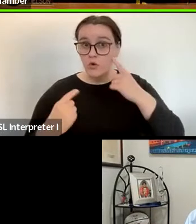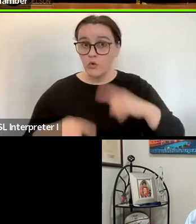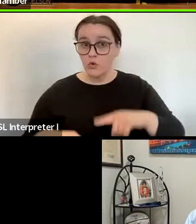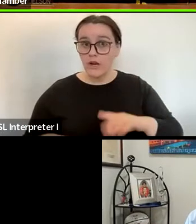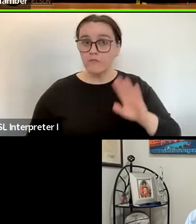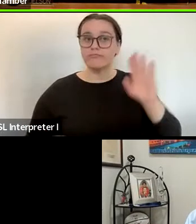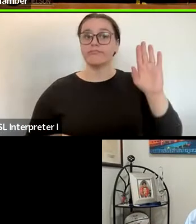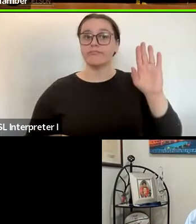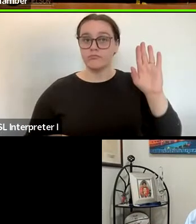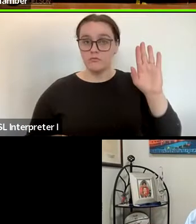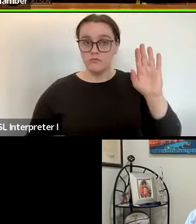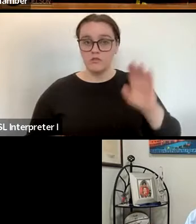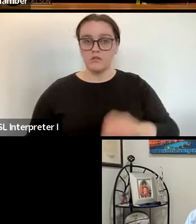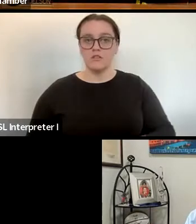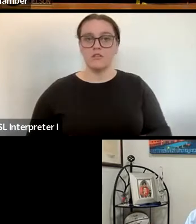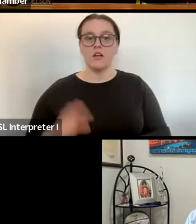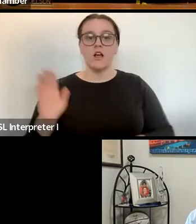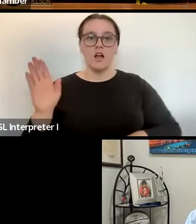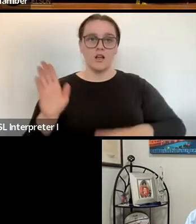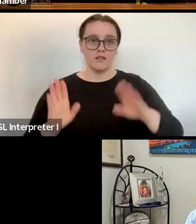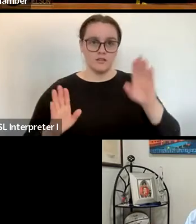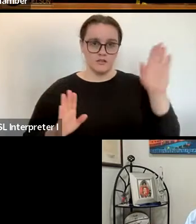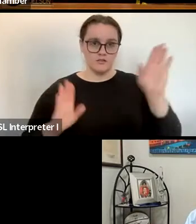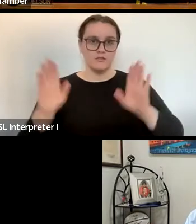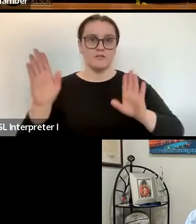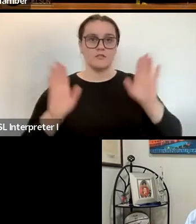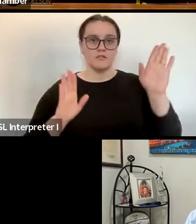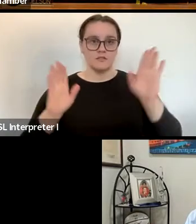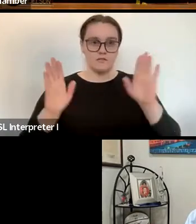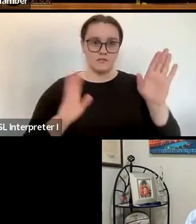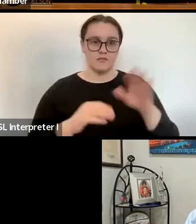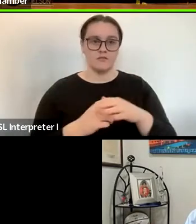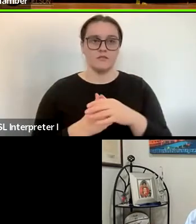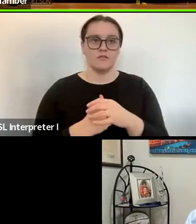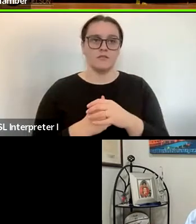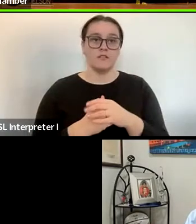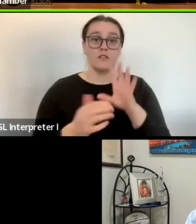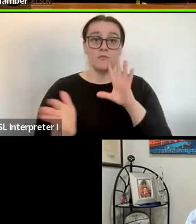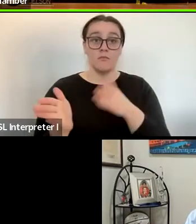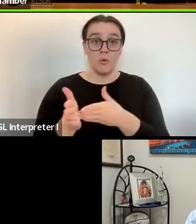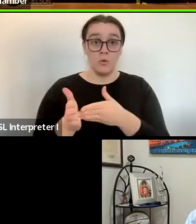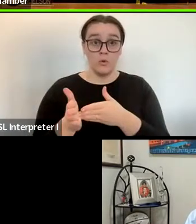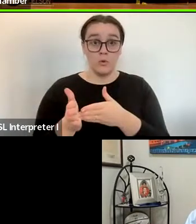all those say aye. Aye. Aye. Aye. Any opposed?